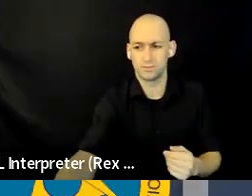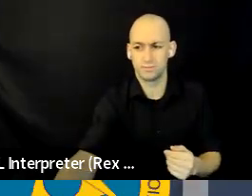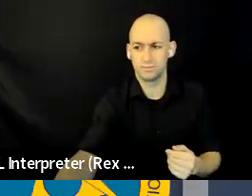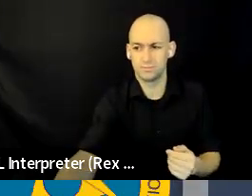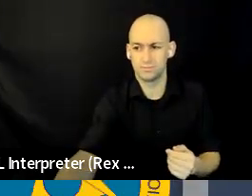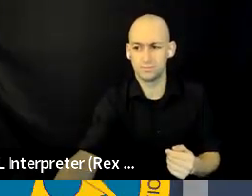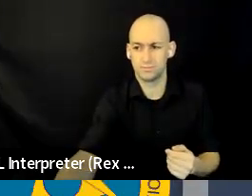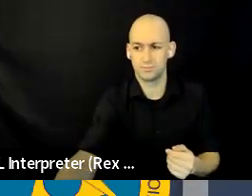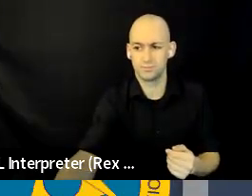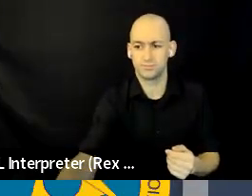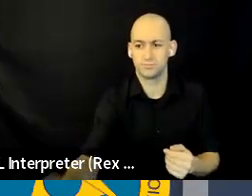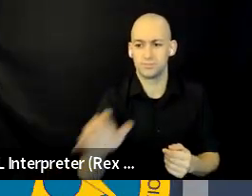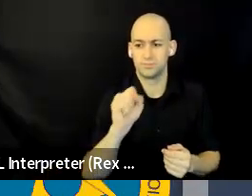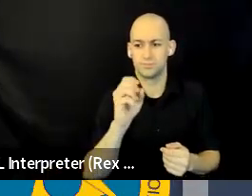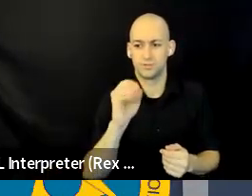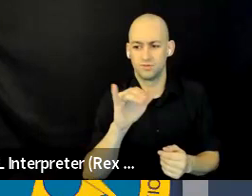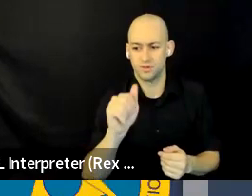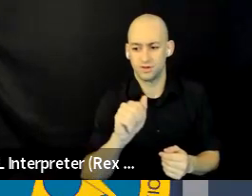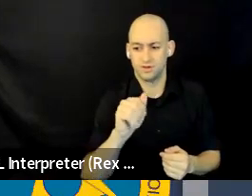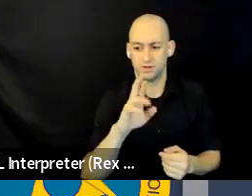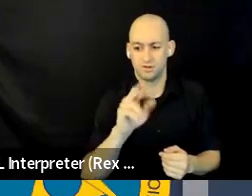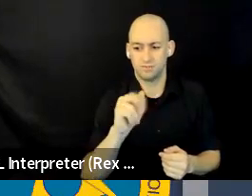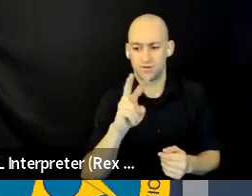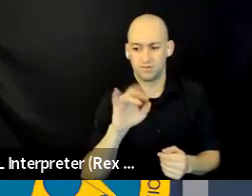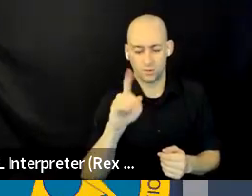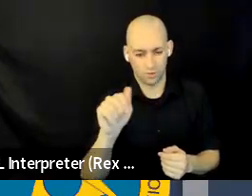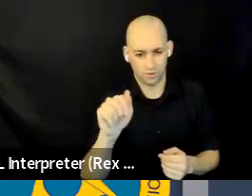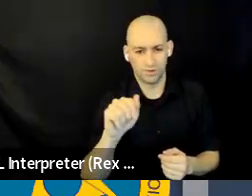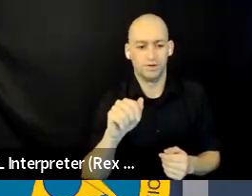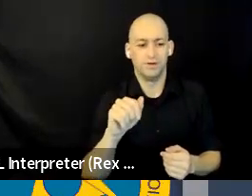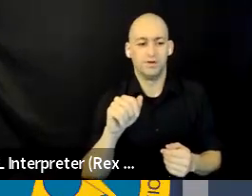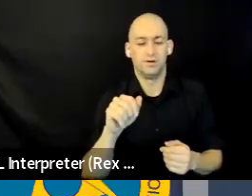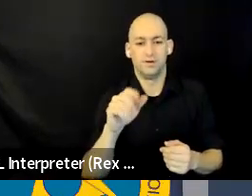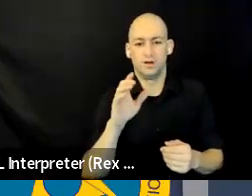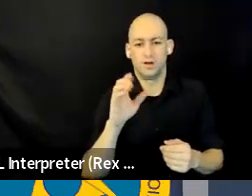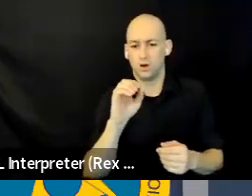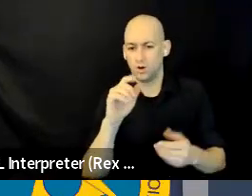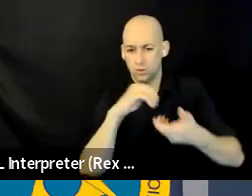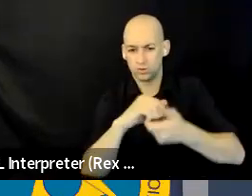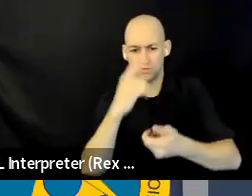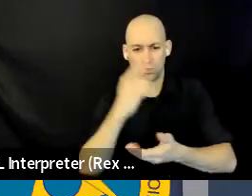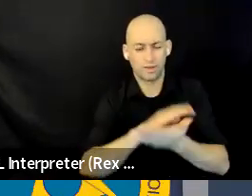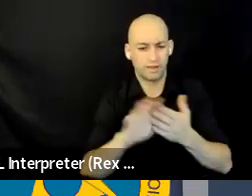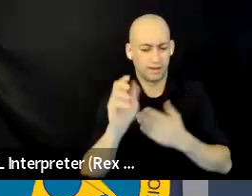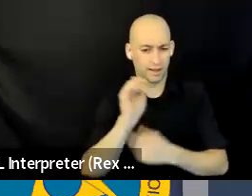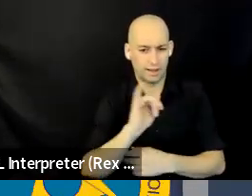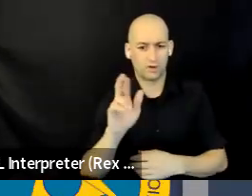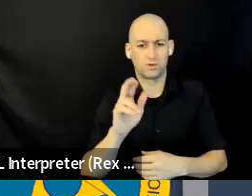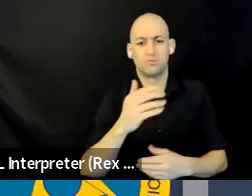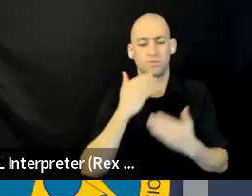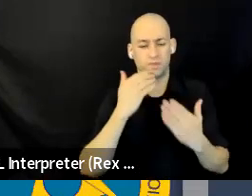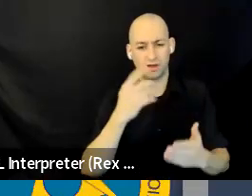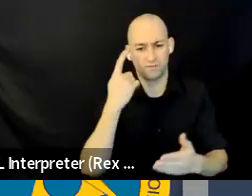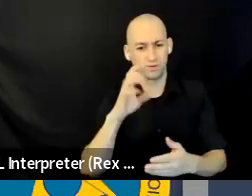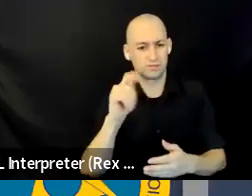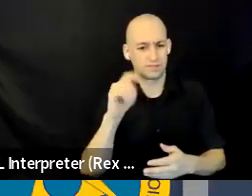the Coalition for Clean Air. We've been closely engaged in the RTP guidelines update process, and I'm very thankful to the CTC staff for working us